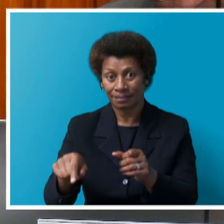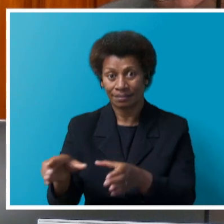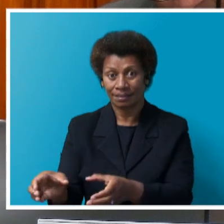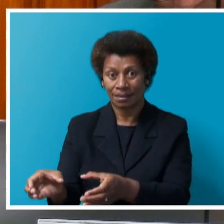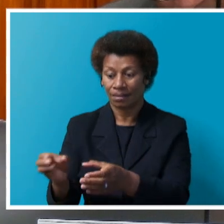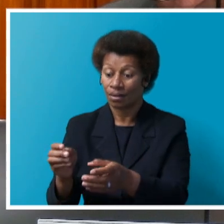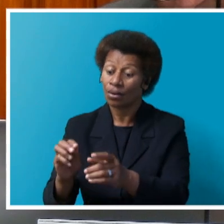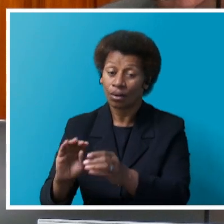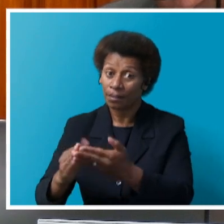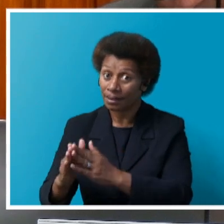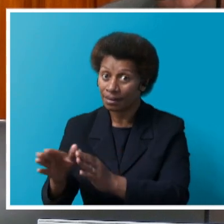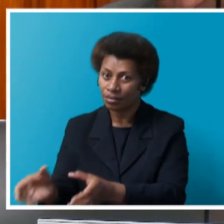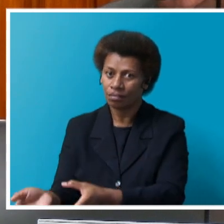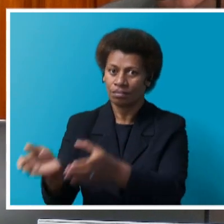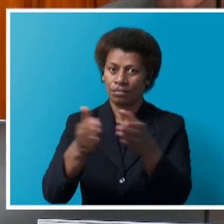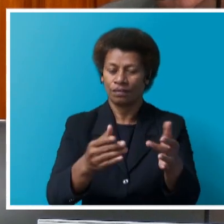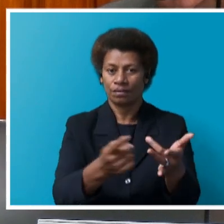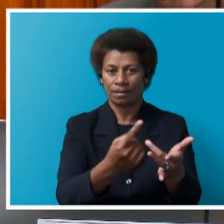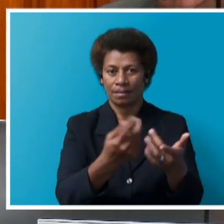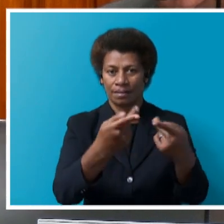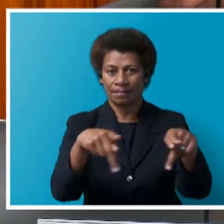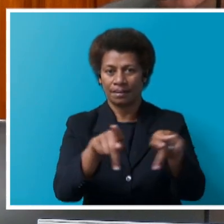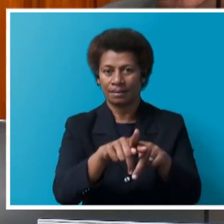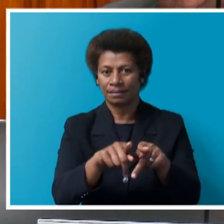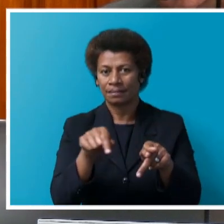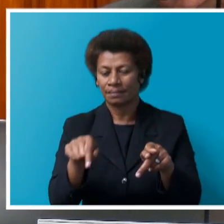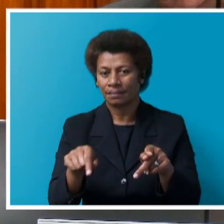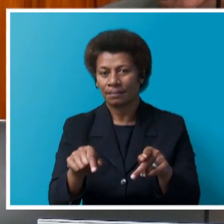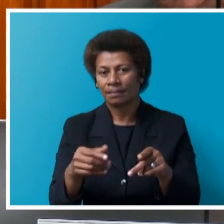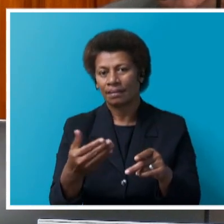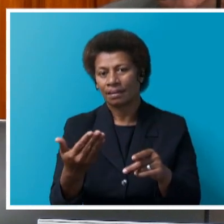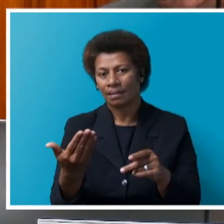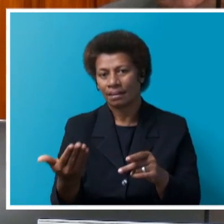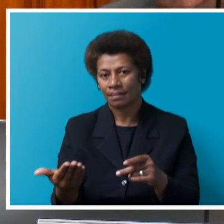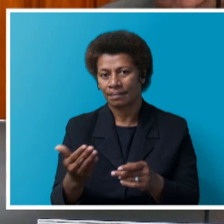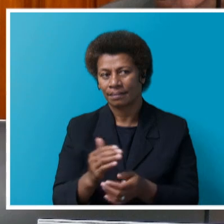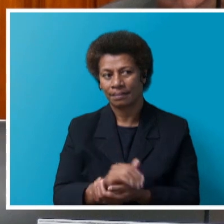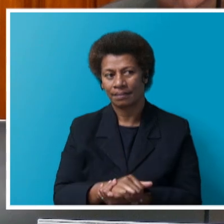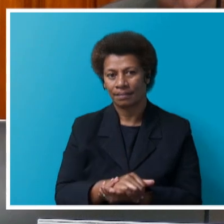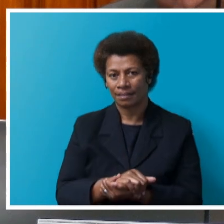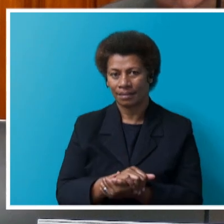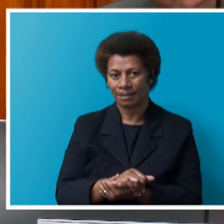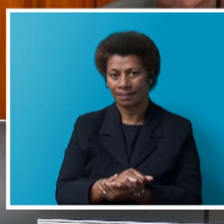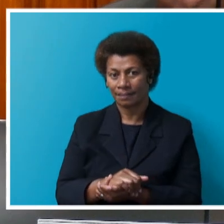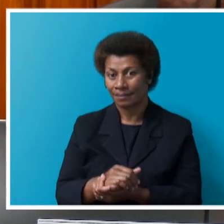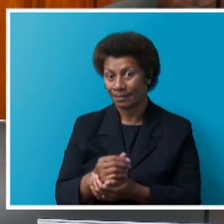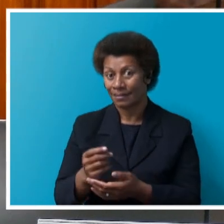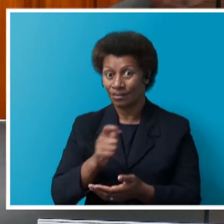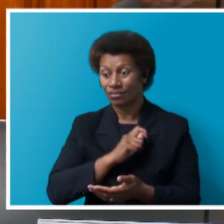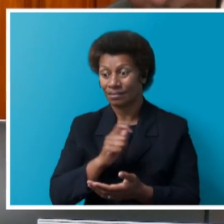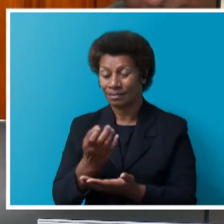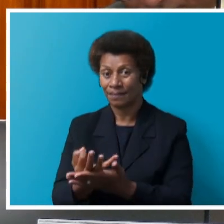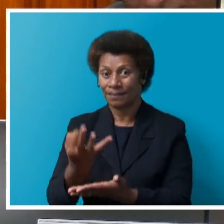community relocation project to be funded through the Climate Relocation of Communities (CIROC) Trust Fund, and the first to implement